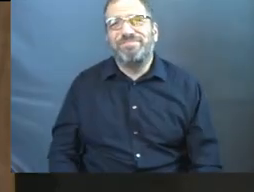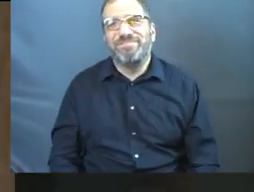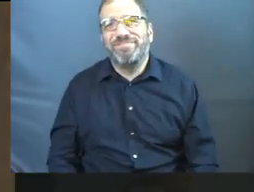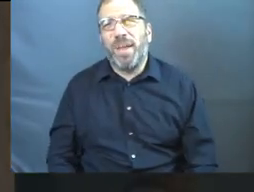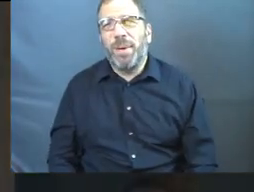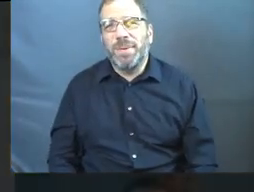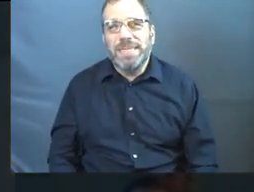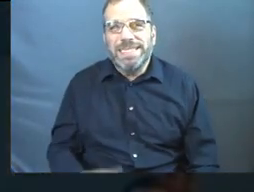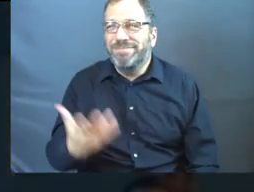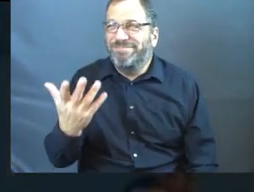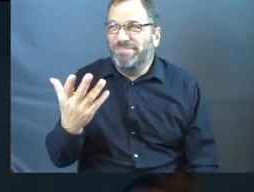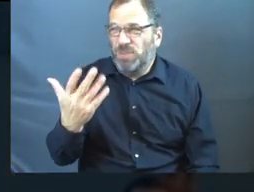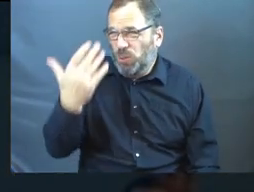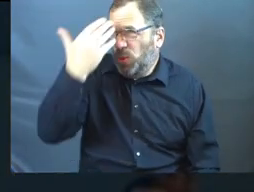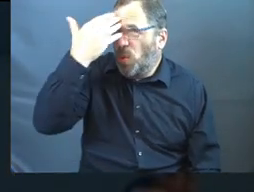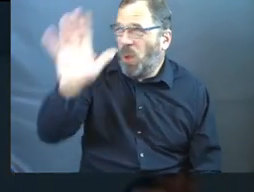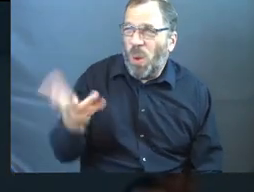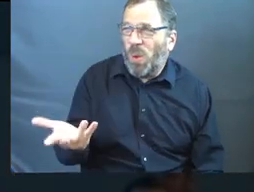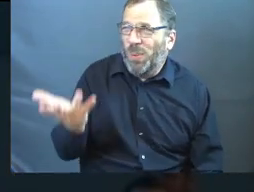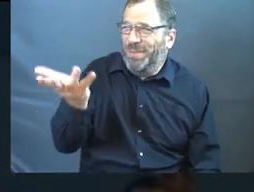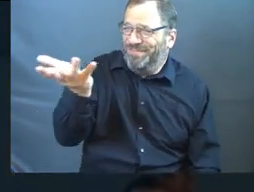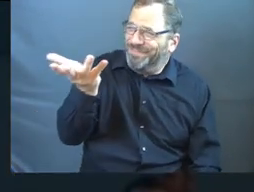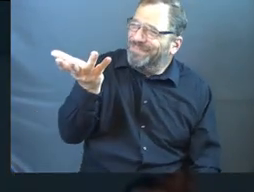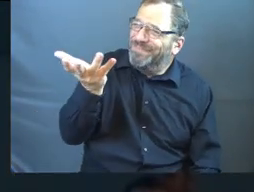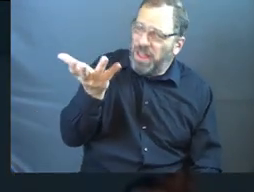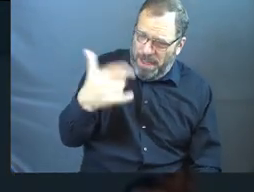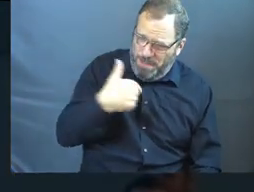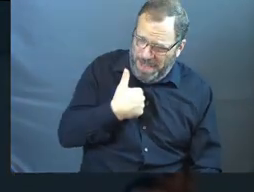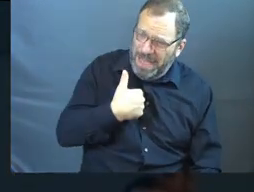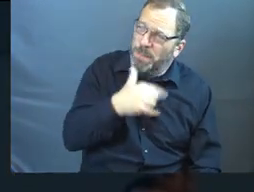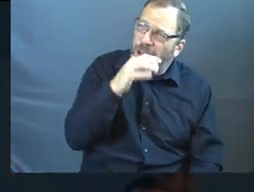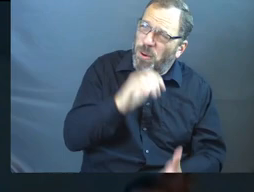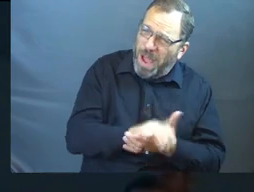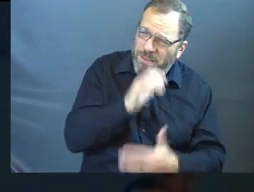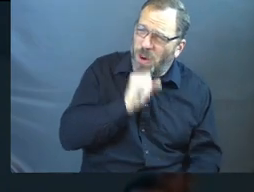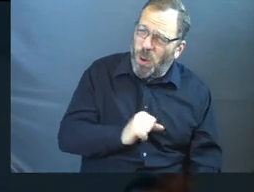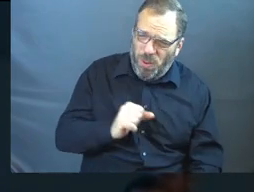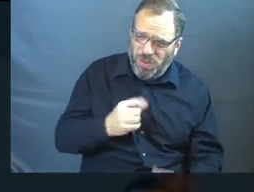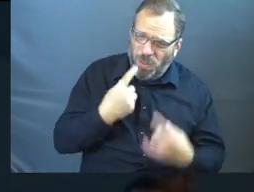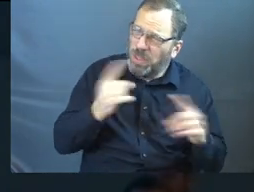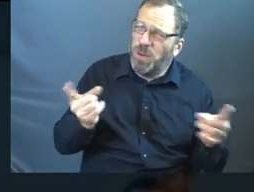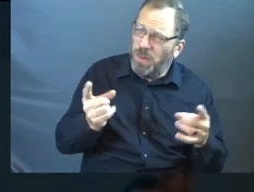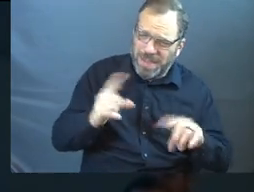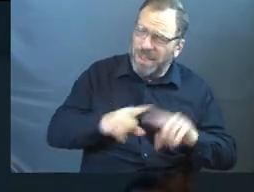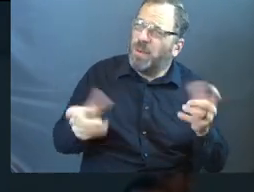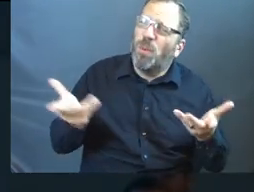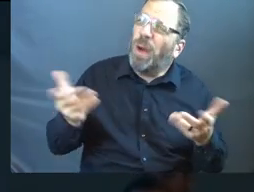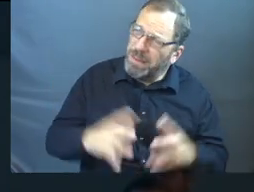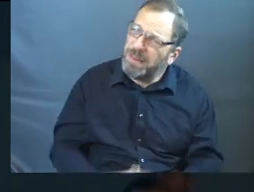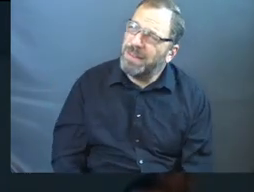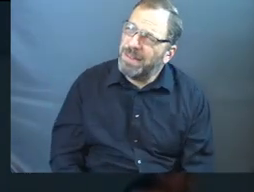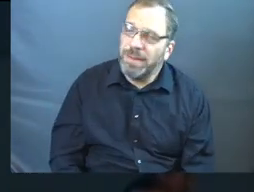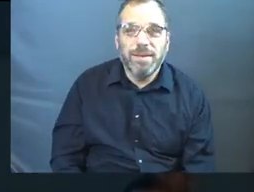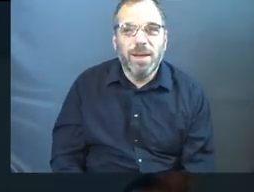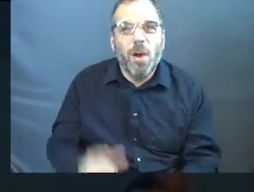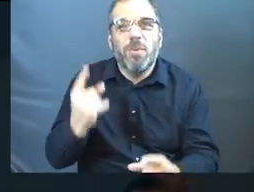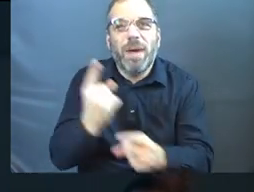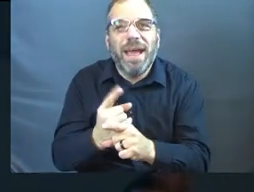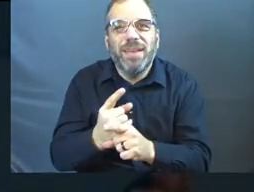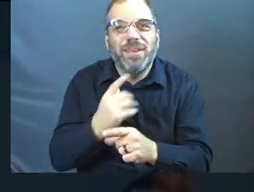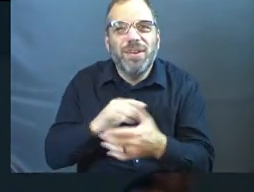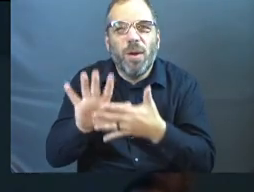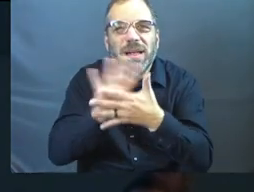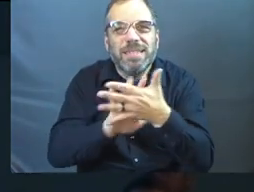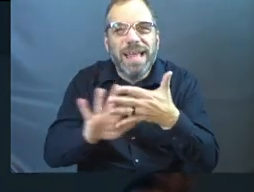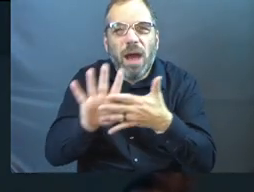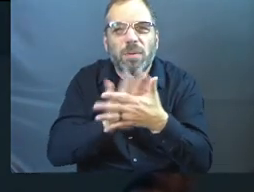I don't think you see what we've been through. I don't think you know that it hasn't worked up until now. So what's going to be different about this, right? Just some of that doubt.